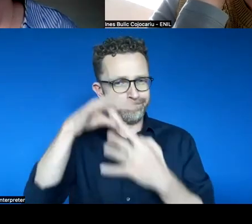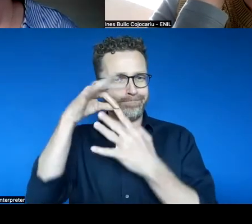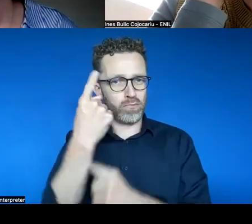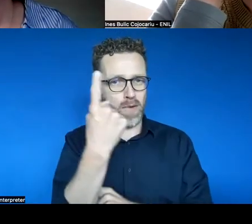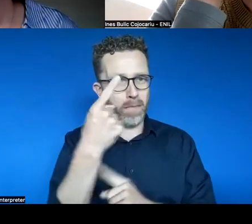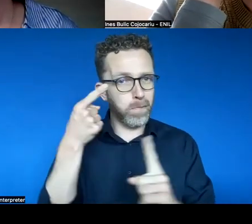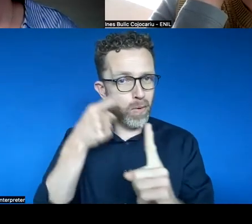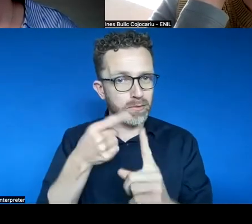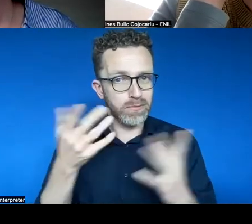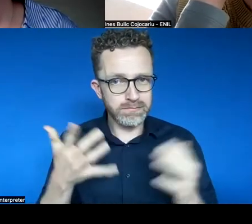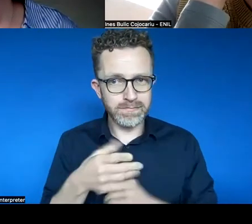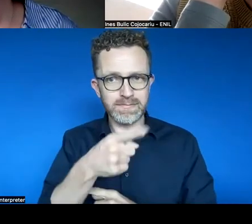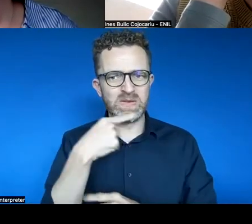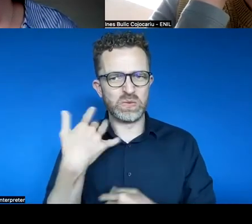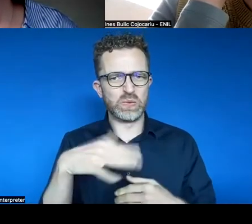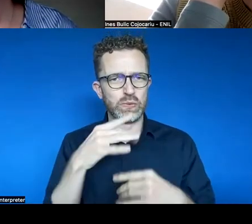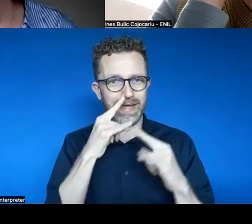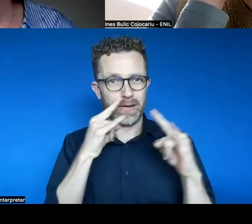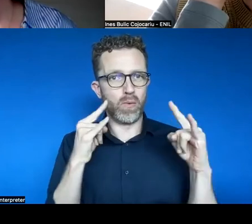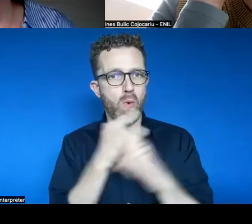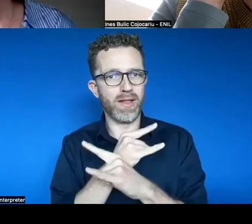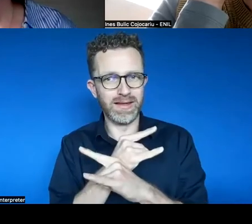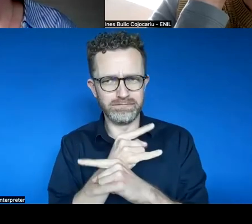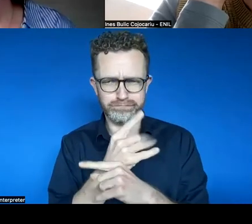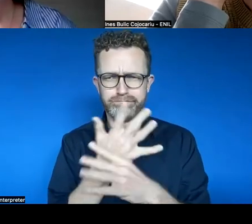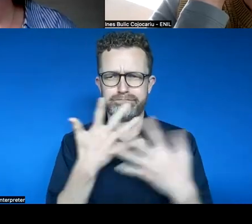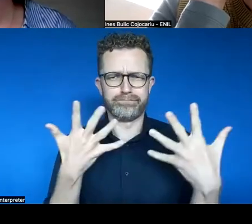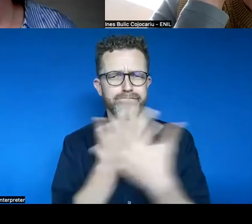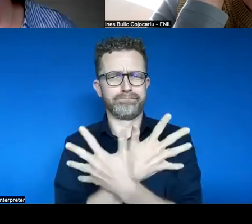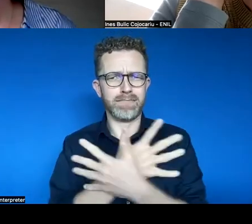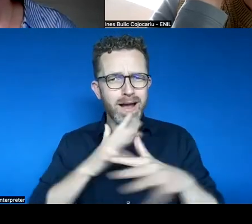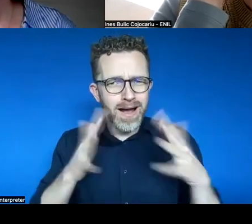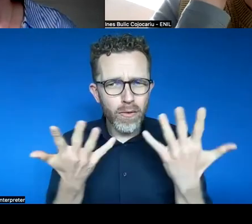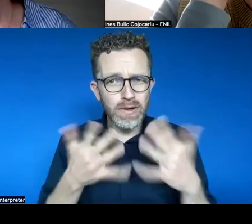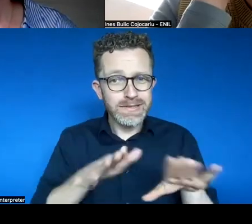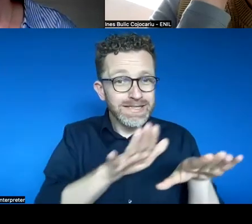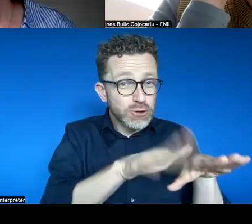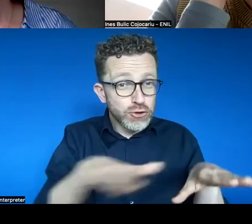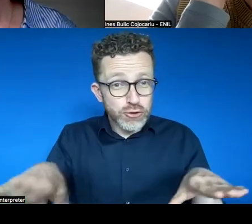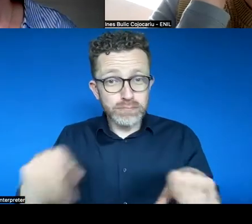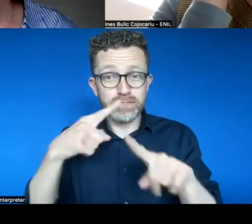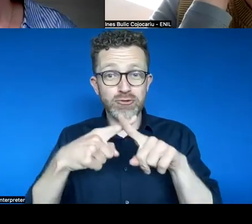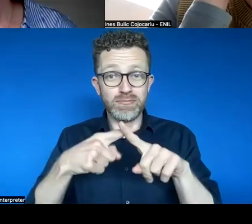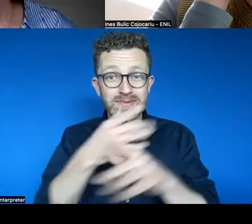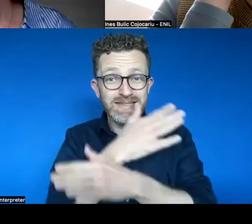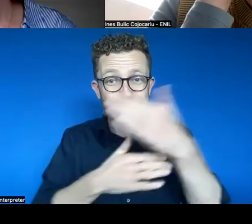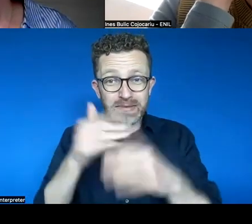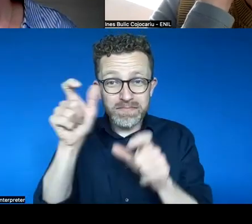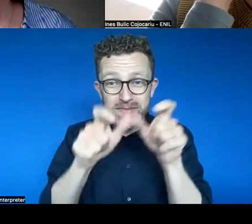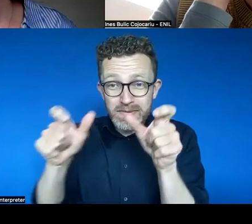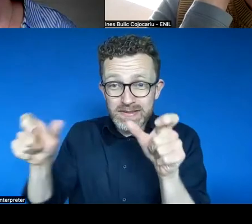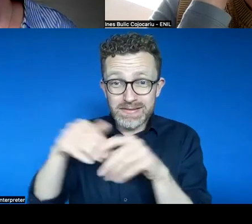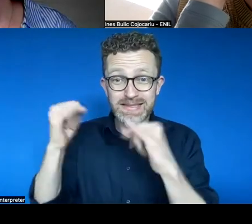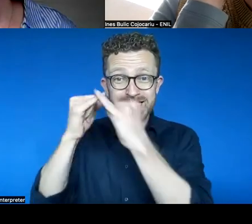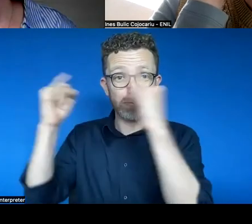are considered to be safe, whereas probably they are the least safe. So the points